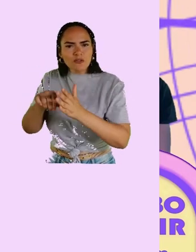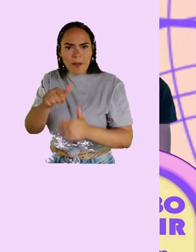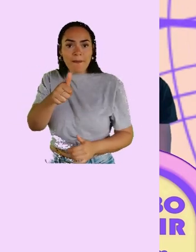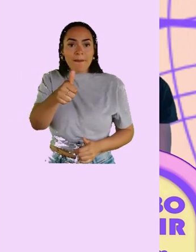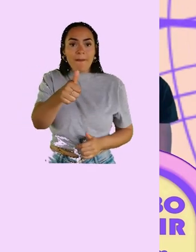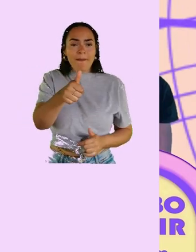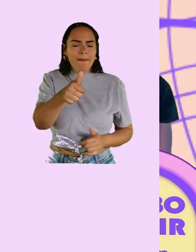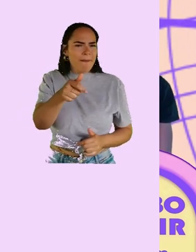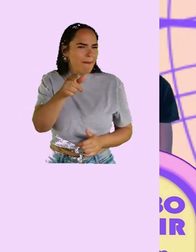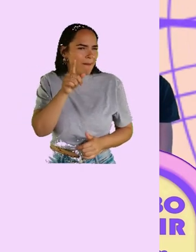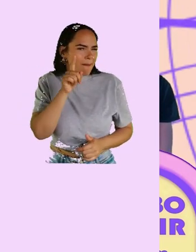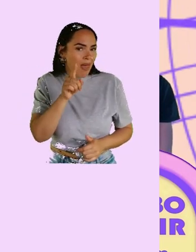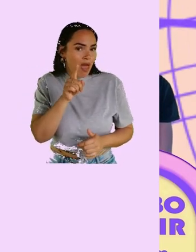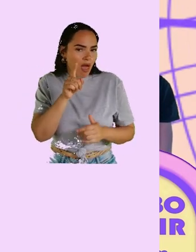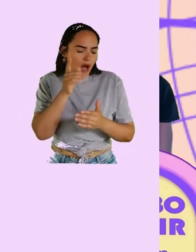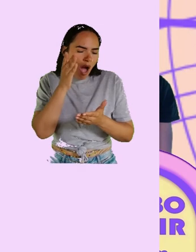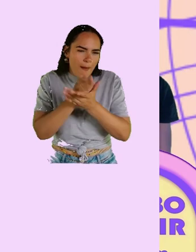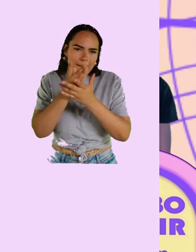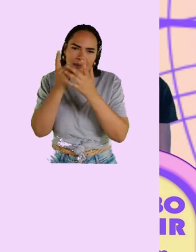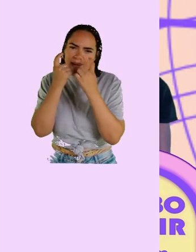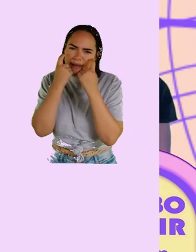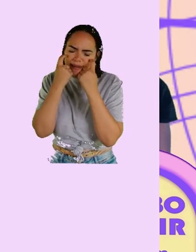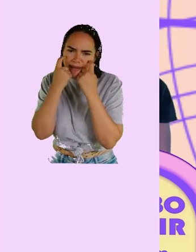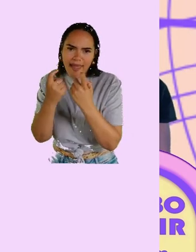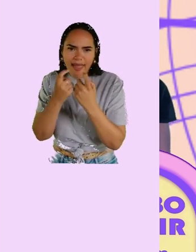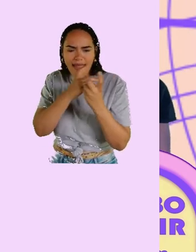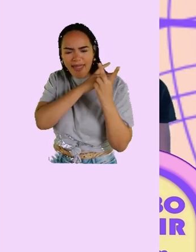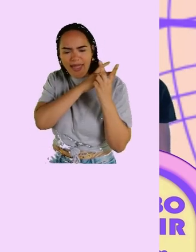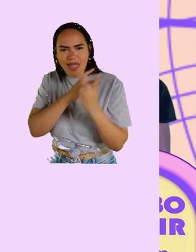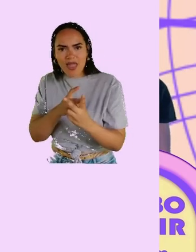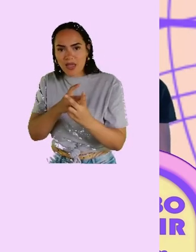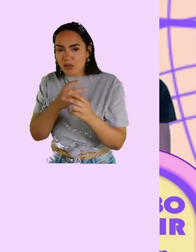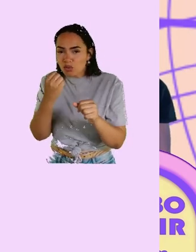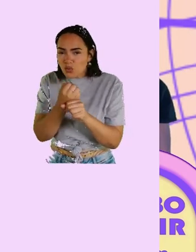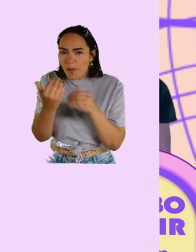actually cared more, wouldn't we be doing more?